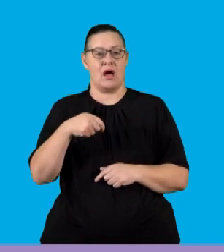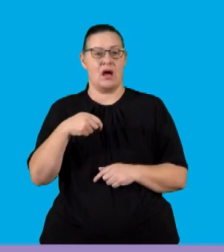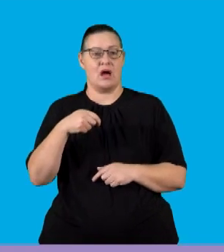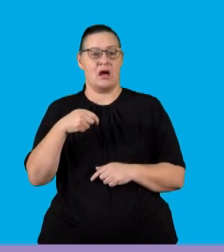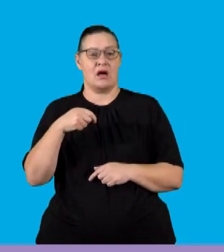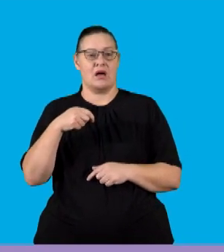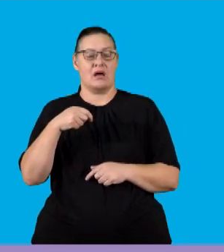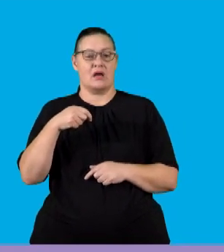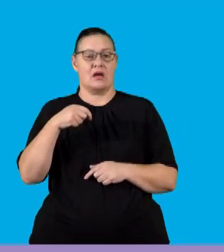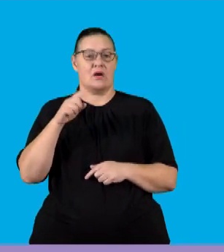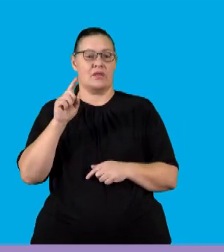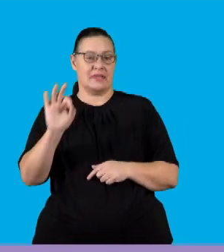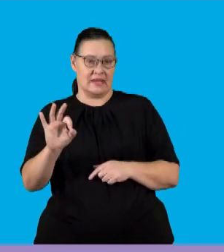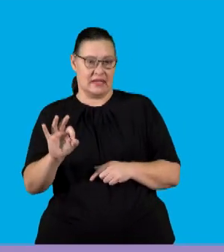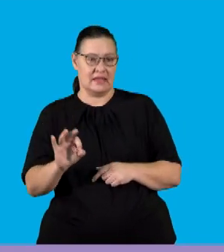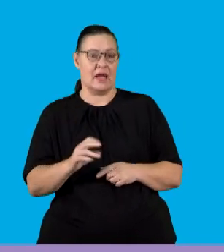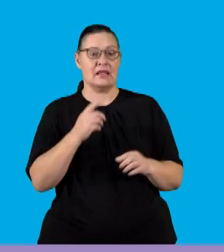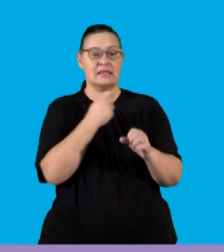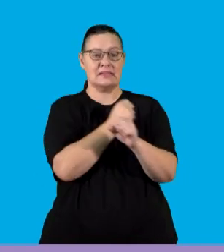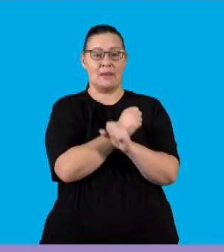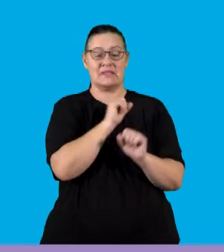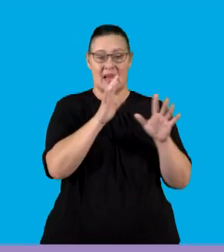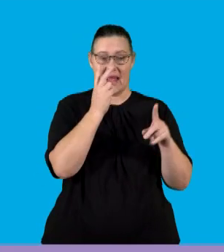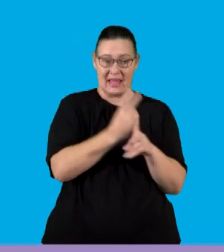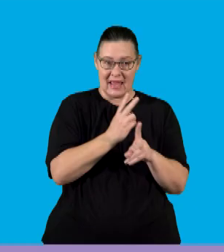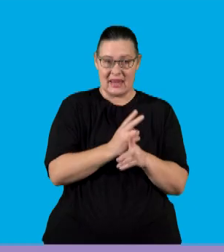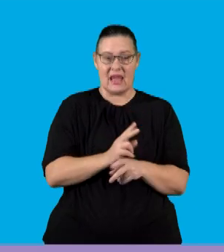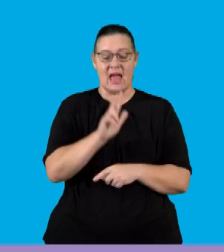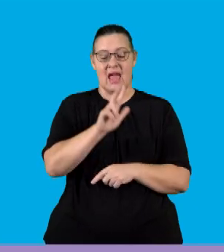by 10 again, and then we are given an answer of